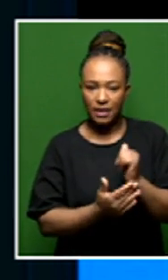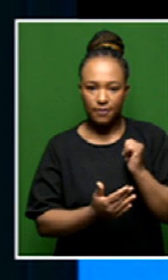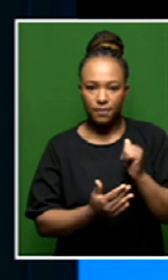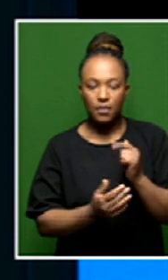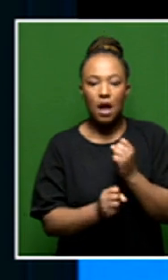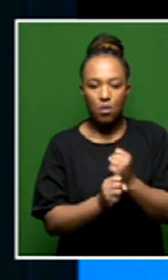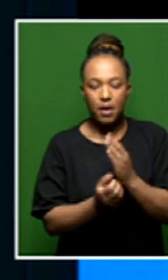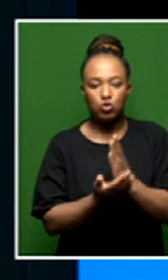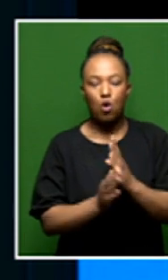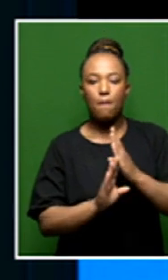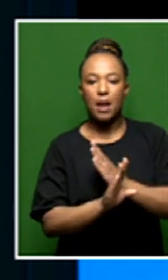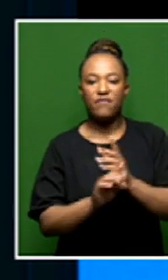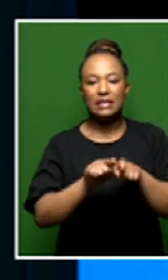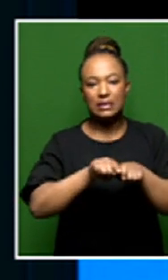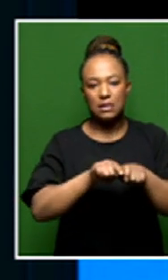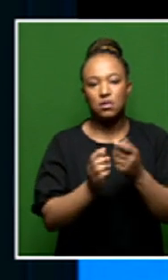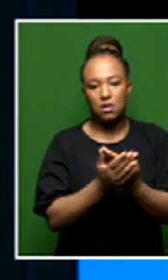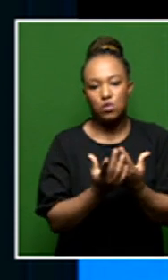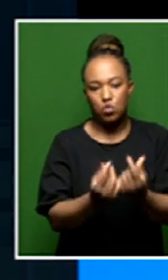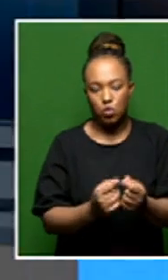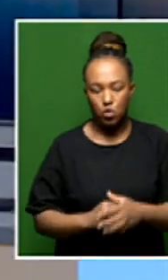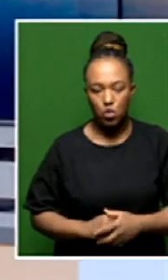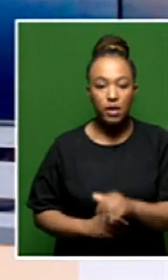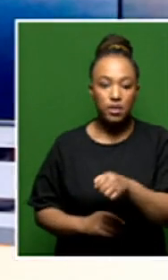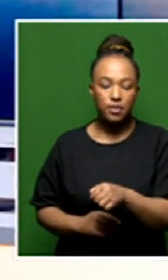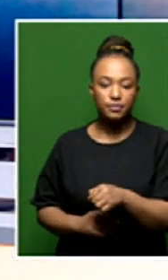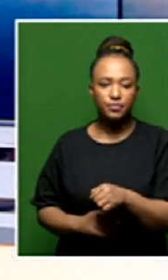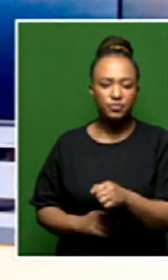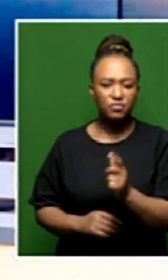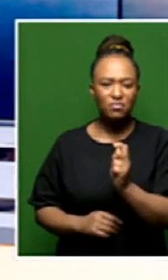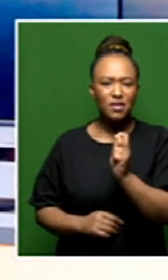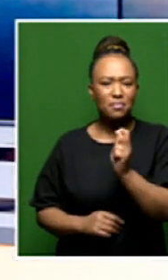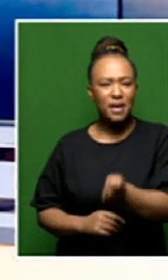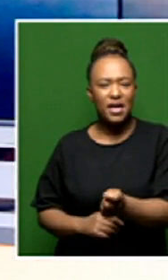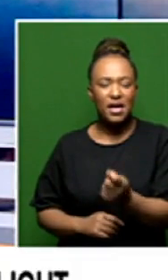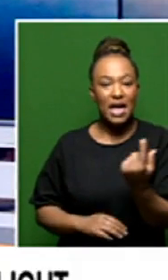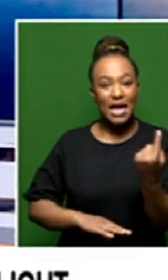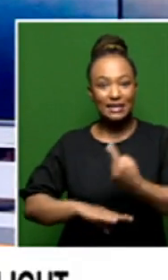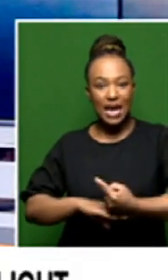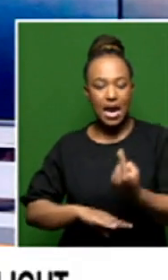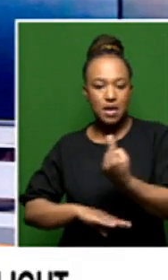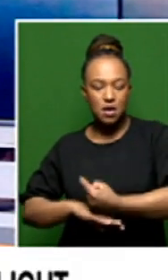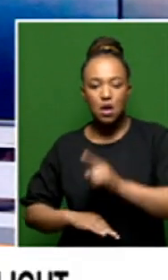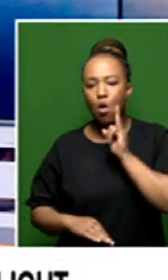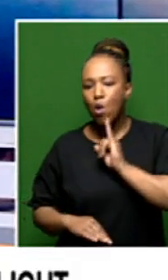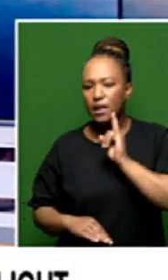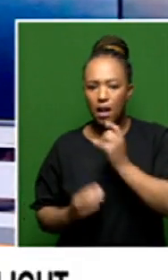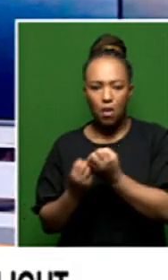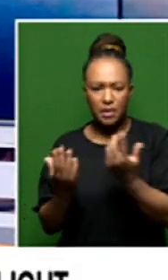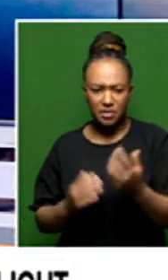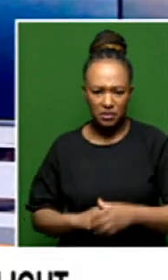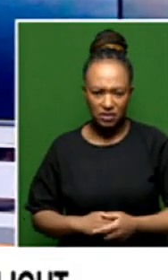own private testing done as well. Yes, so you know. I mean, what are you paying as a matter of interest per day to stay in this